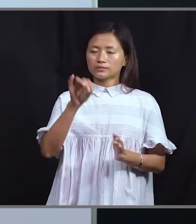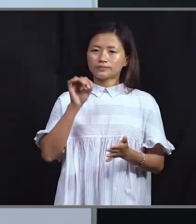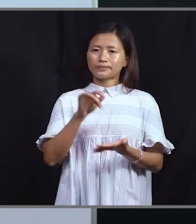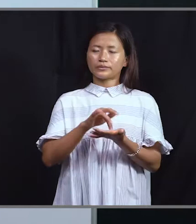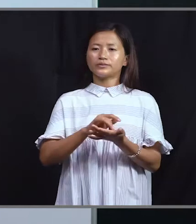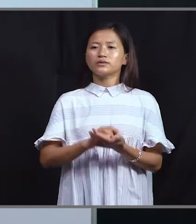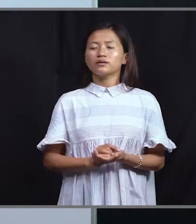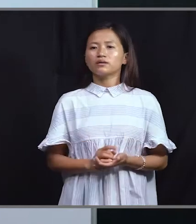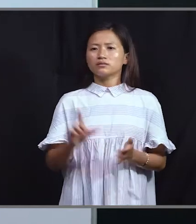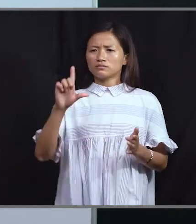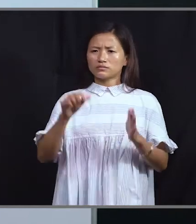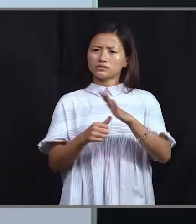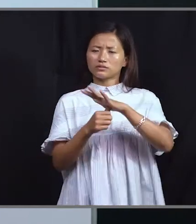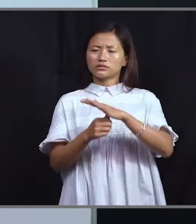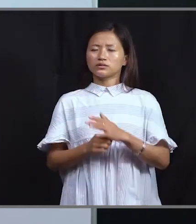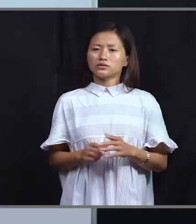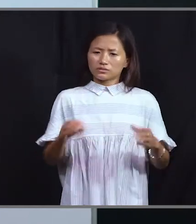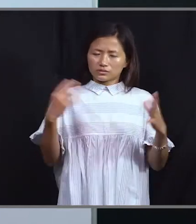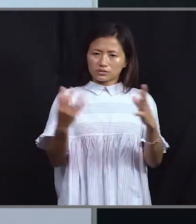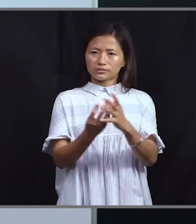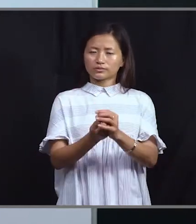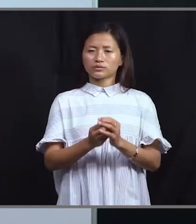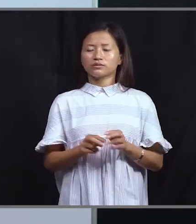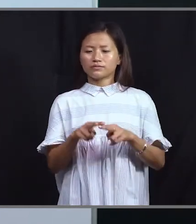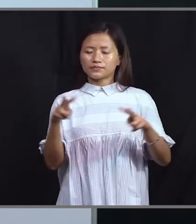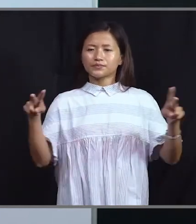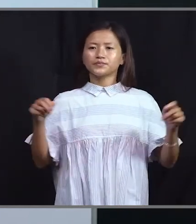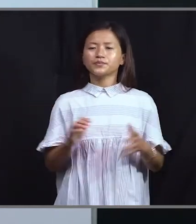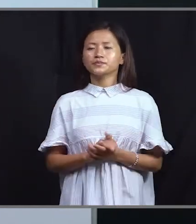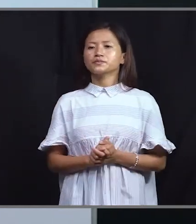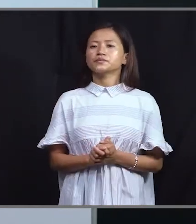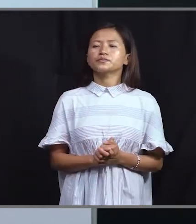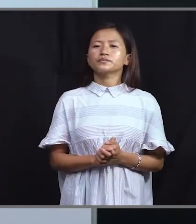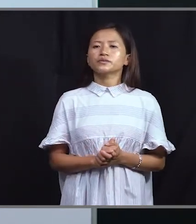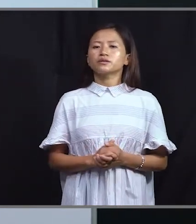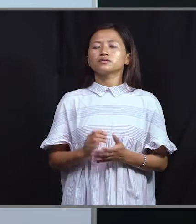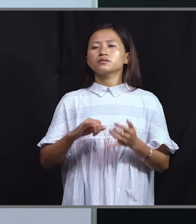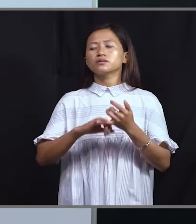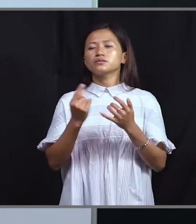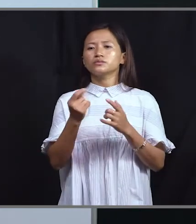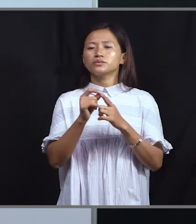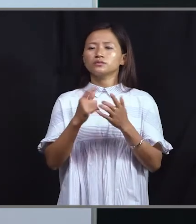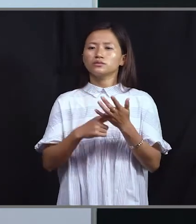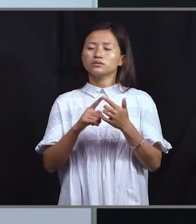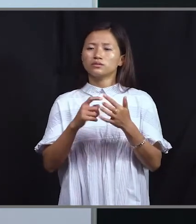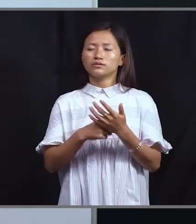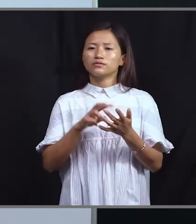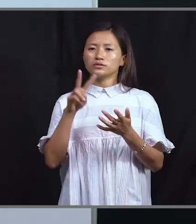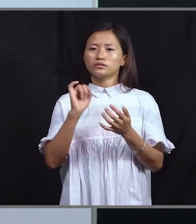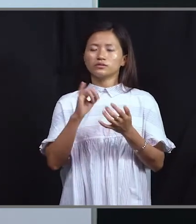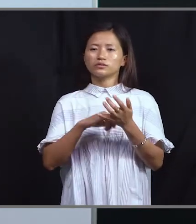leadership, isn't it? Leadership styles, there are different types of leadership, okay, leadership and supervision. So these are the activities which